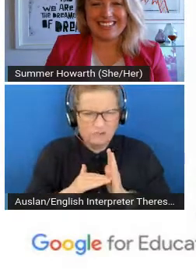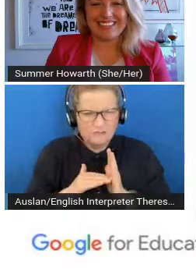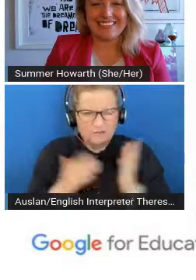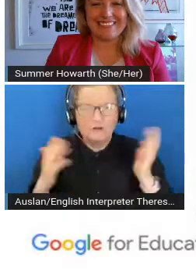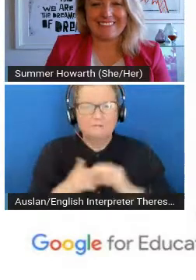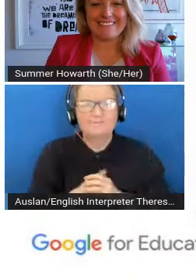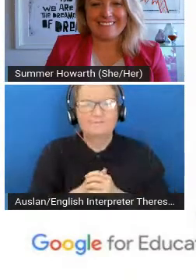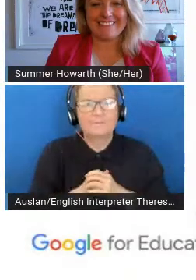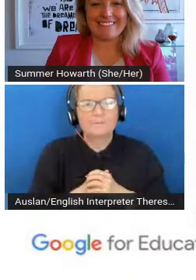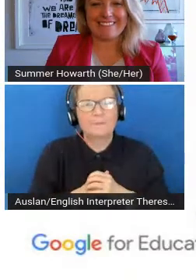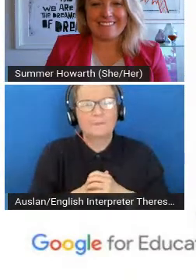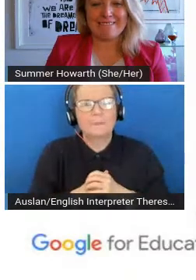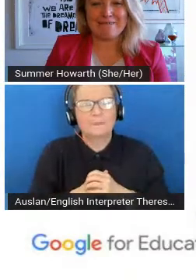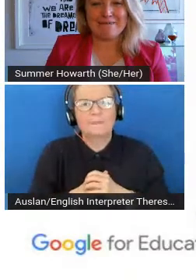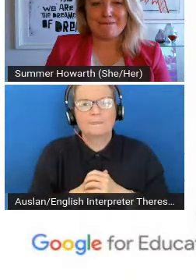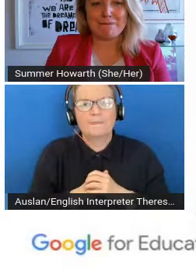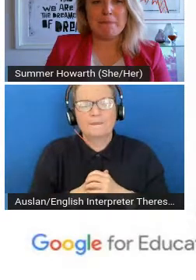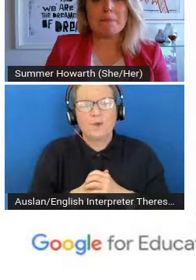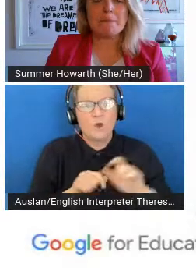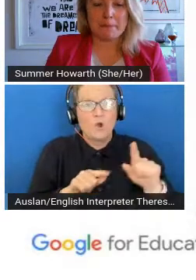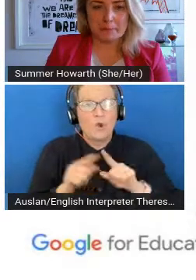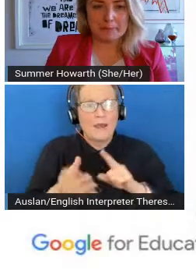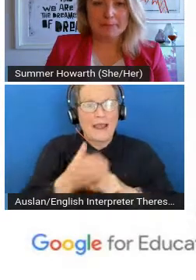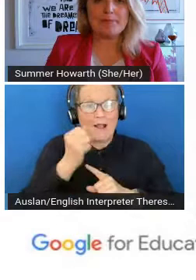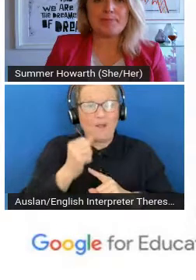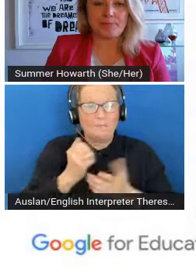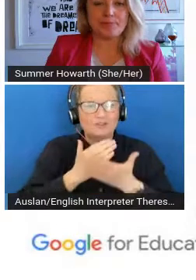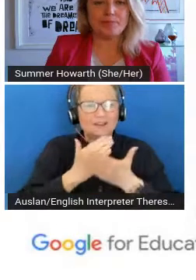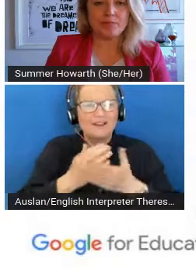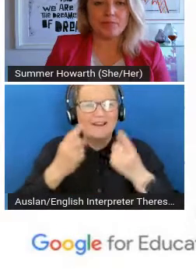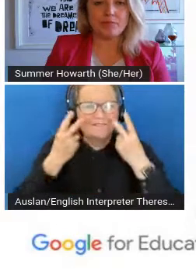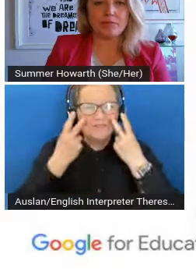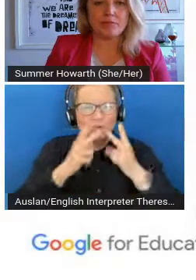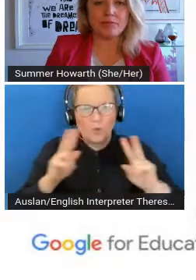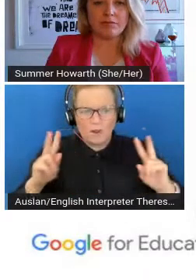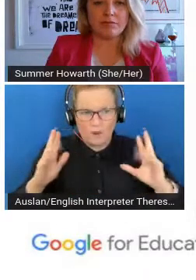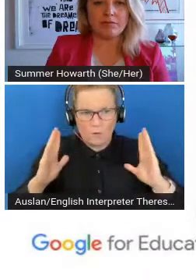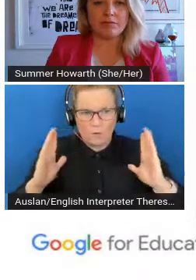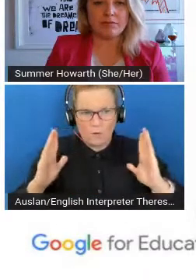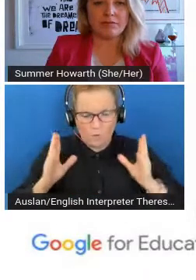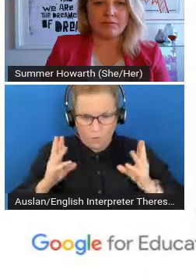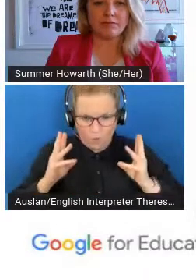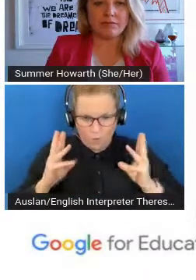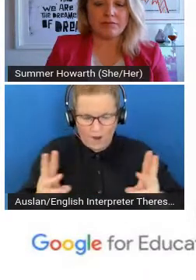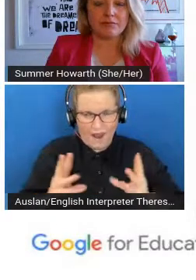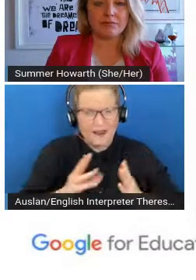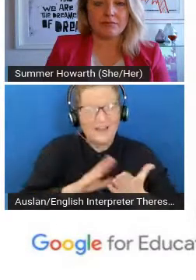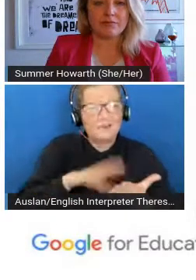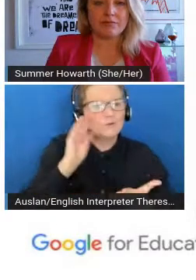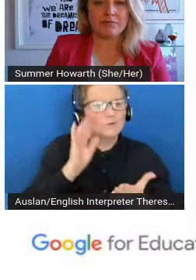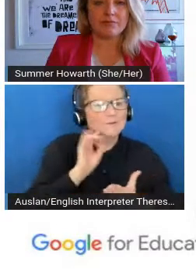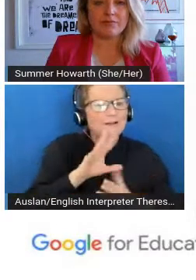do we share those learning outcomes visually, and how do we get kids to track them? So we can have a look at that in a minute.